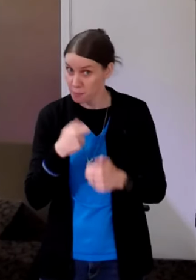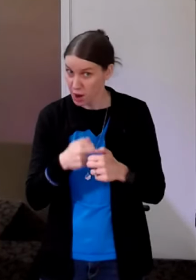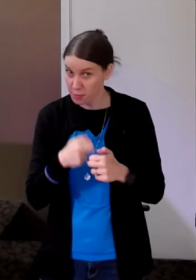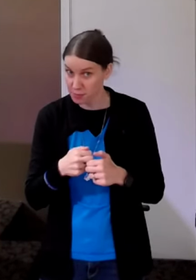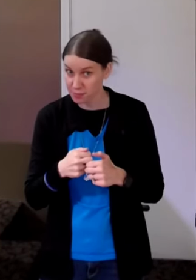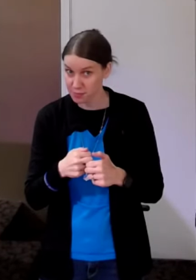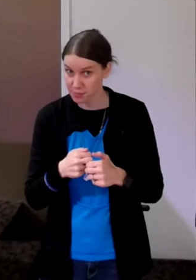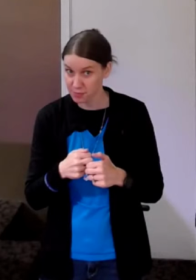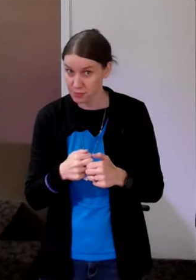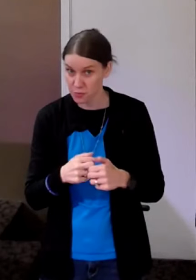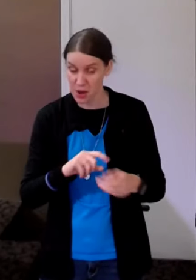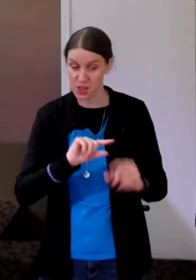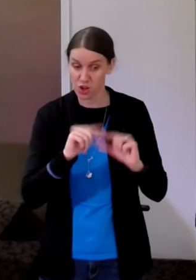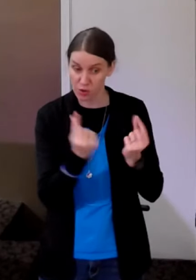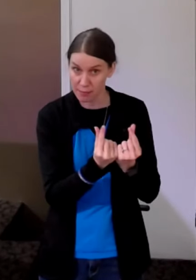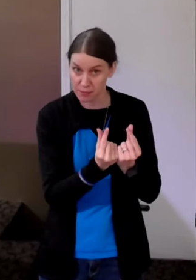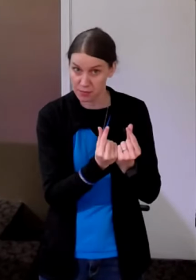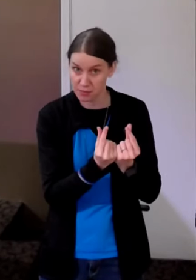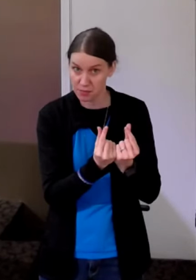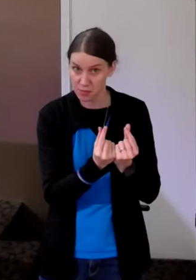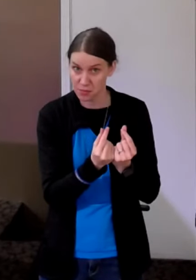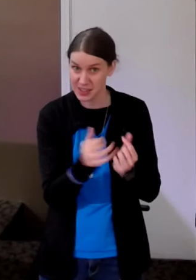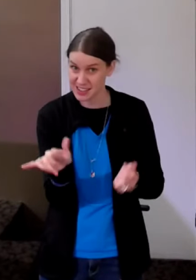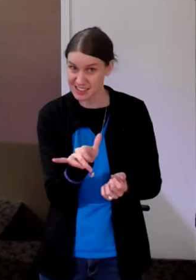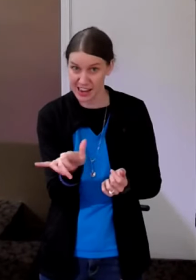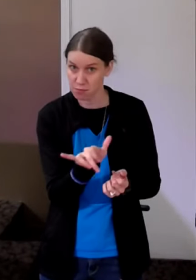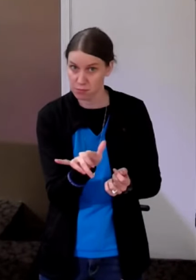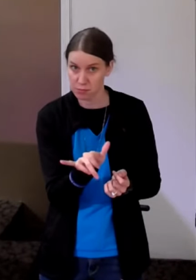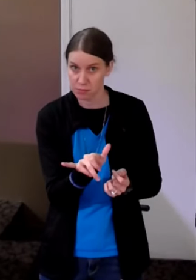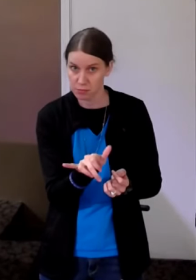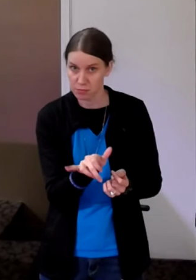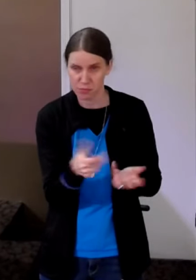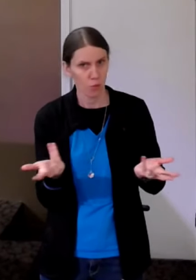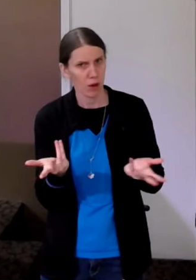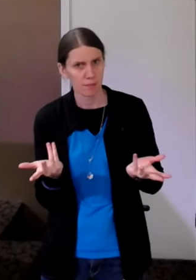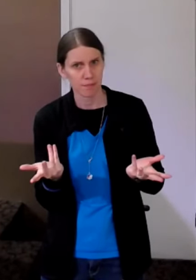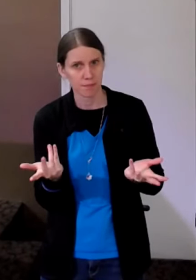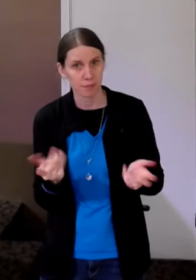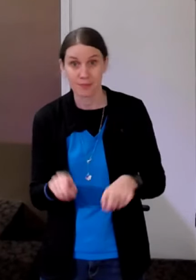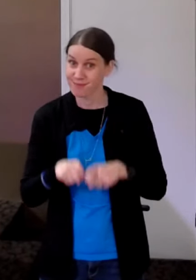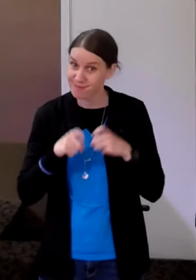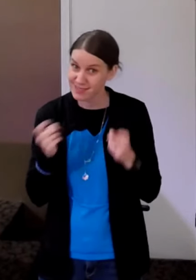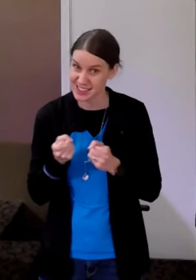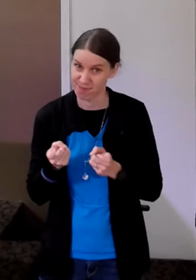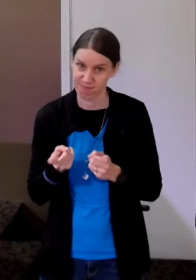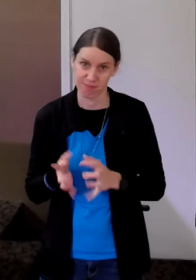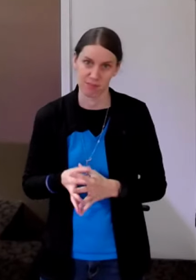every one of those groups is the same. Sin.